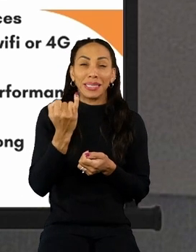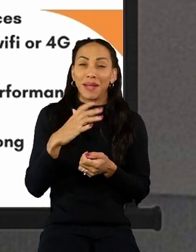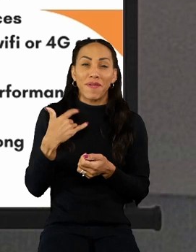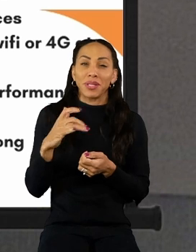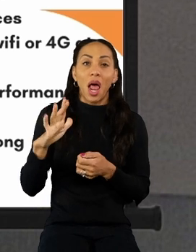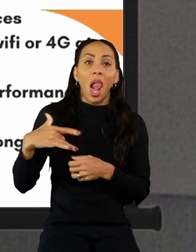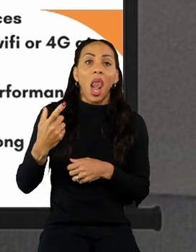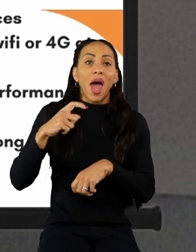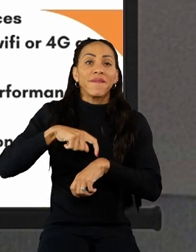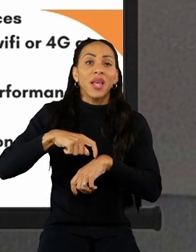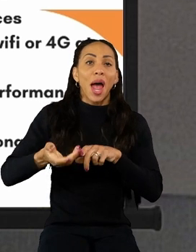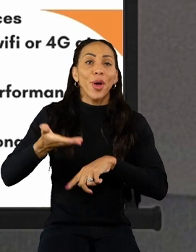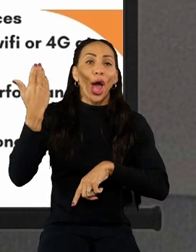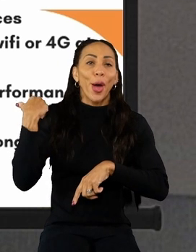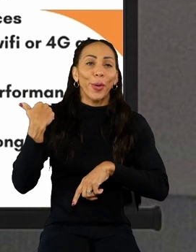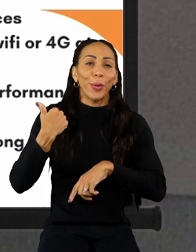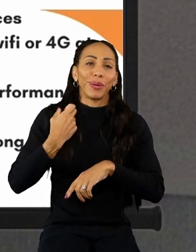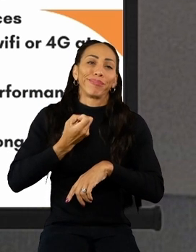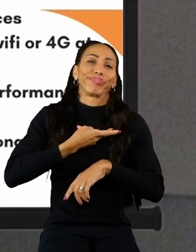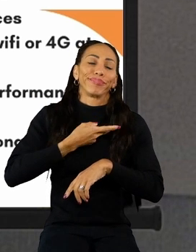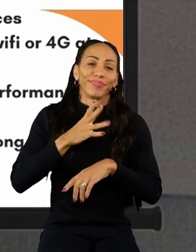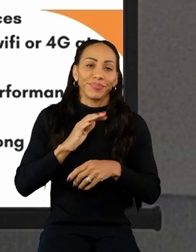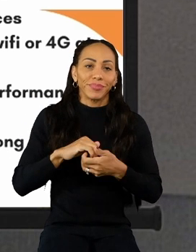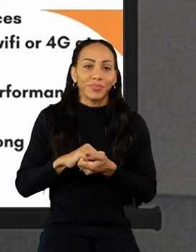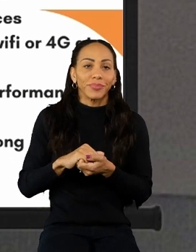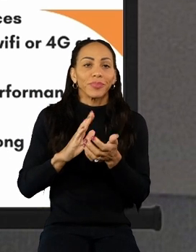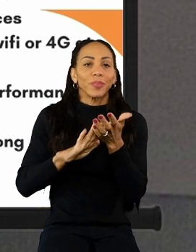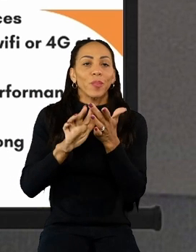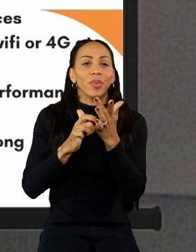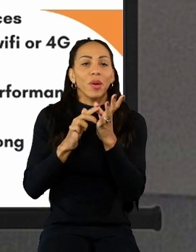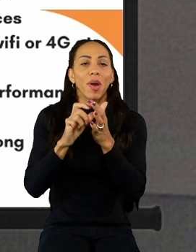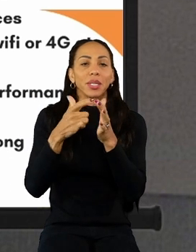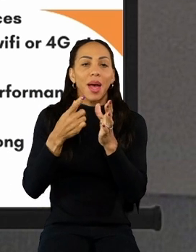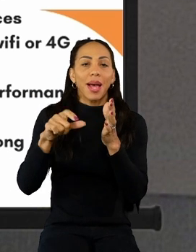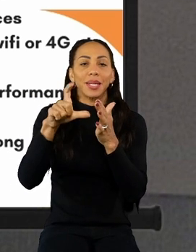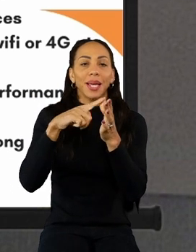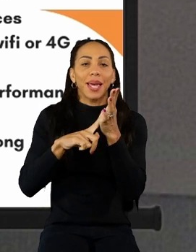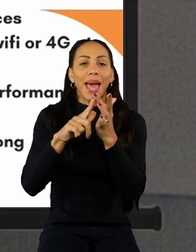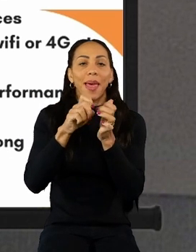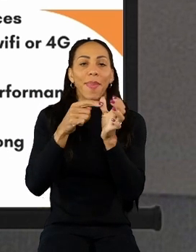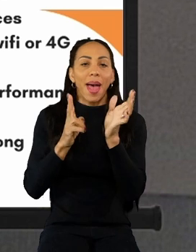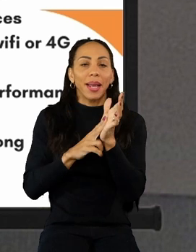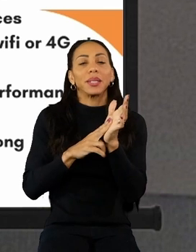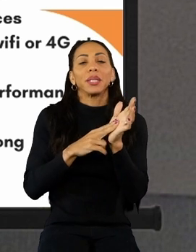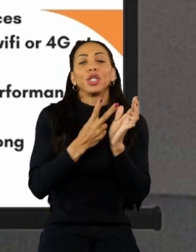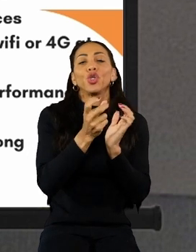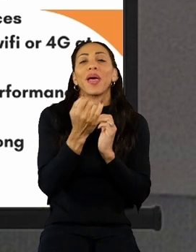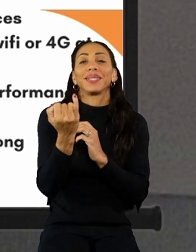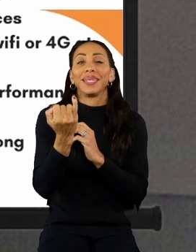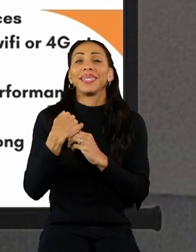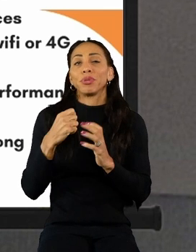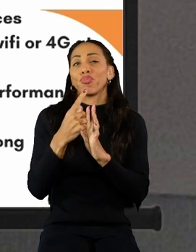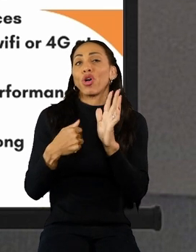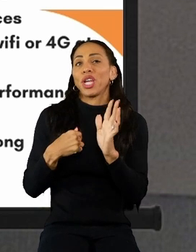this, considering 2016 feels like an absolute lifetime ago. Miranda and Caliban